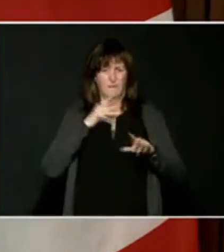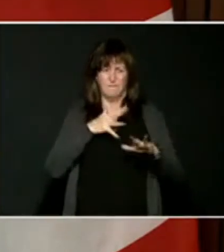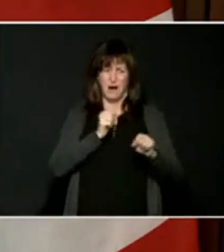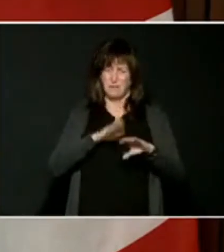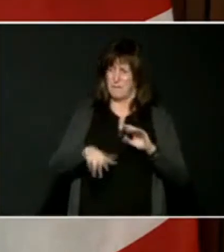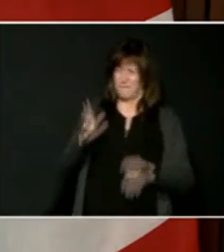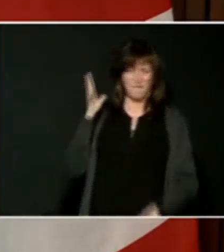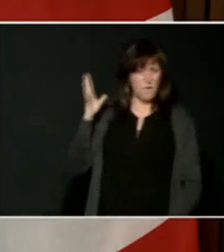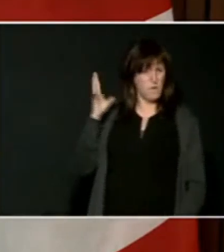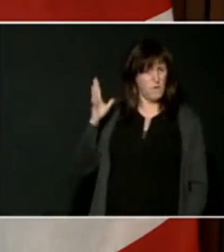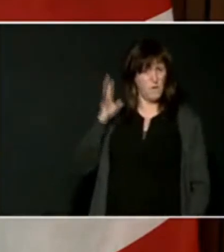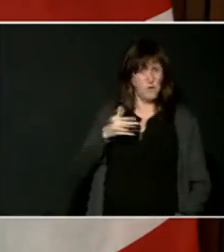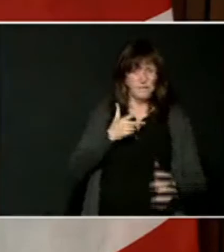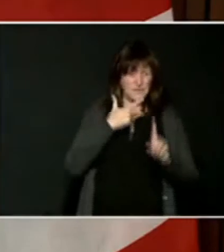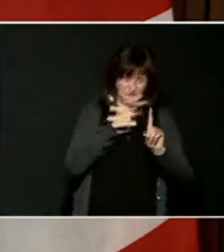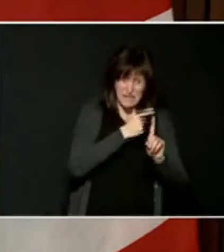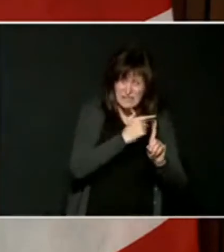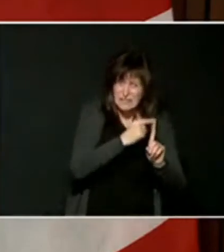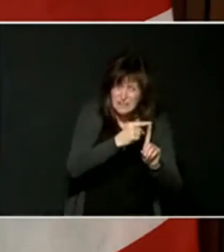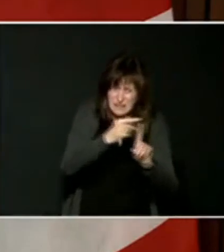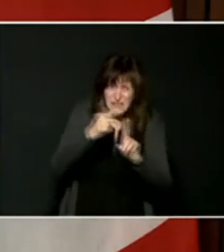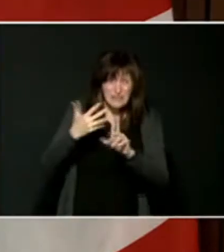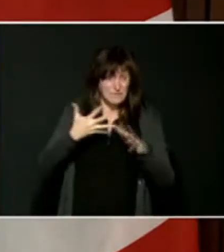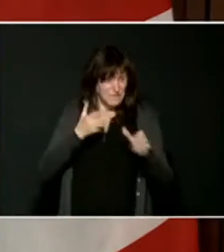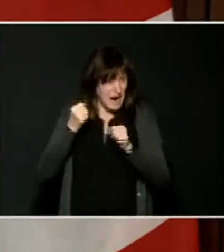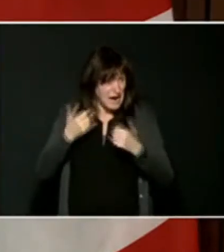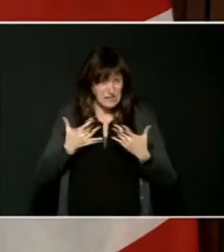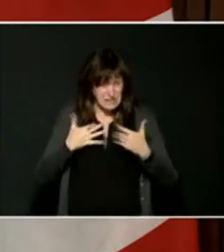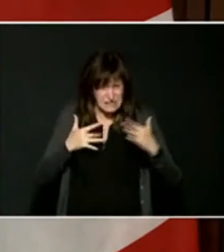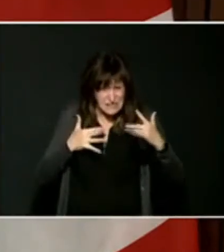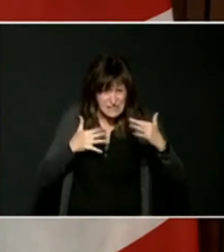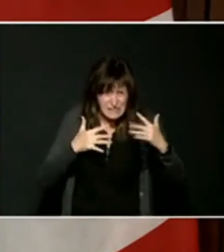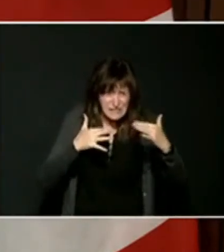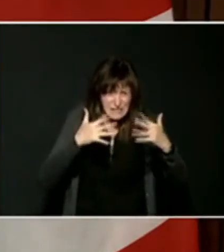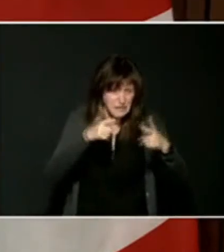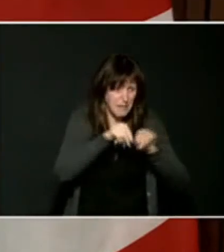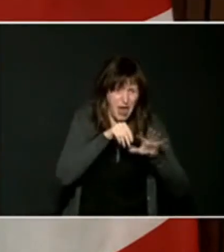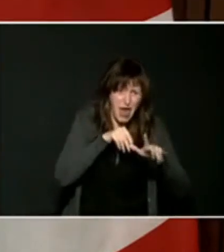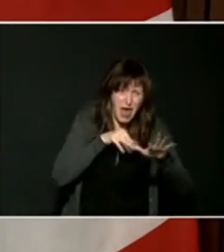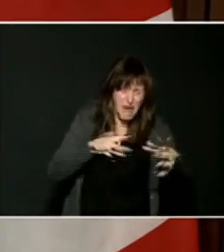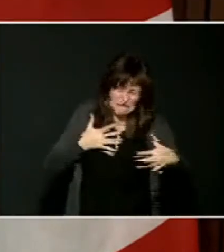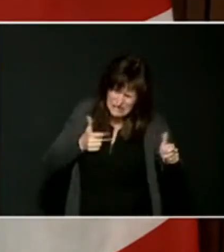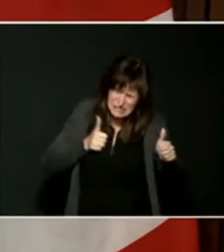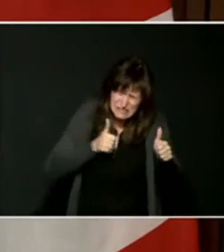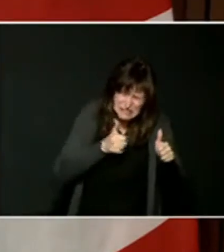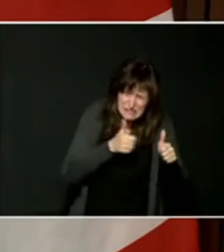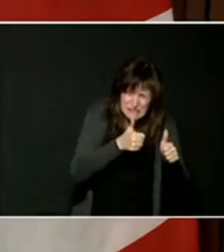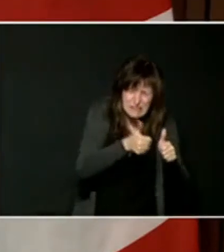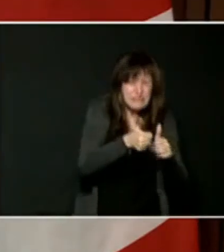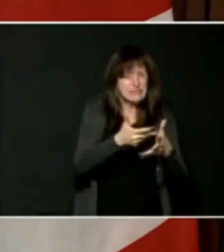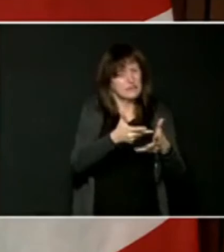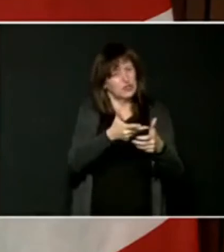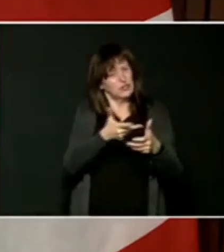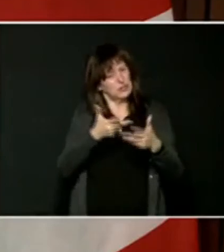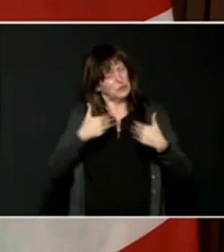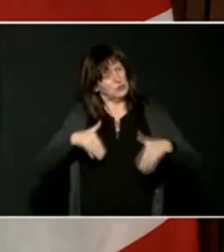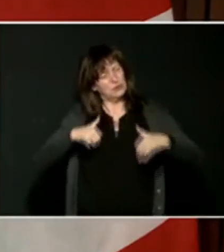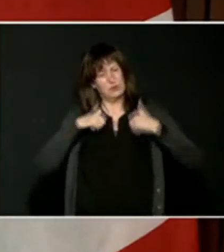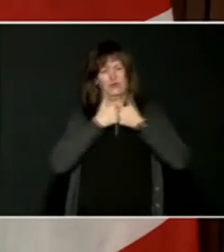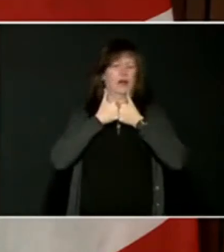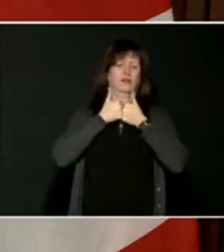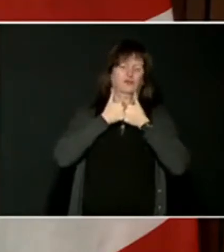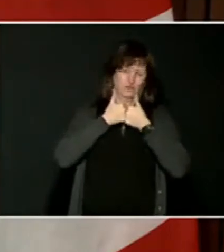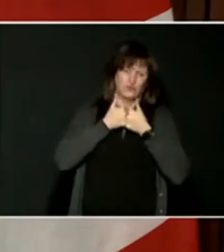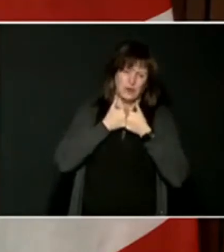vaccinate quickly enough to break this third wave. This is the challenge of the new variants. But I'd like to start today by taking you inside of